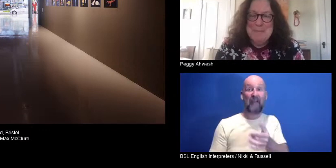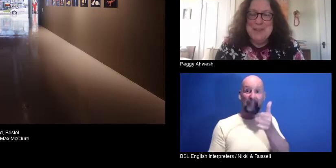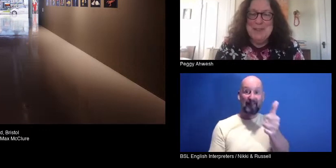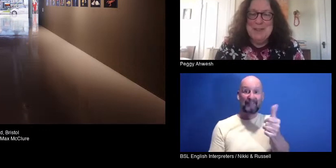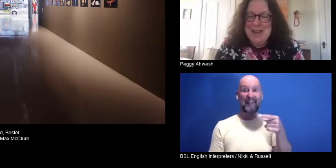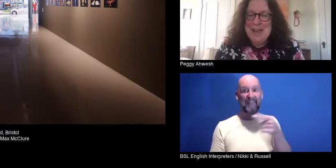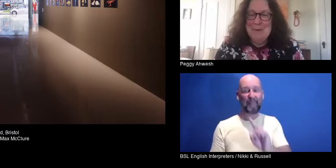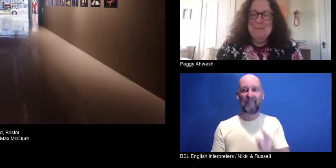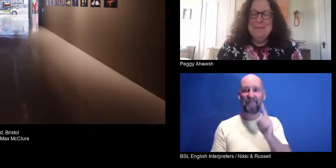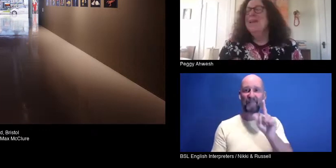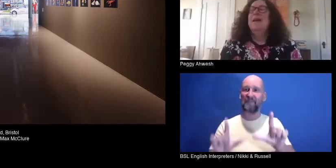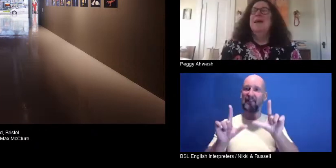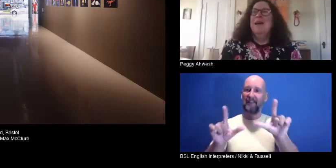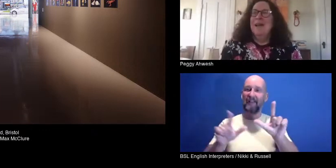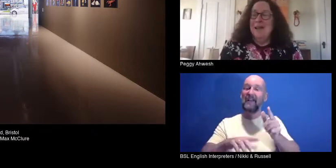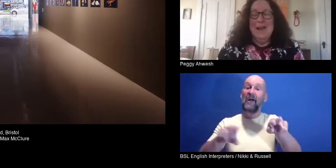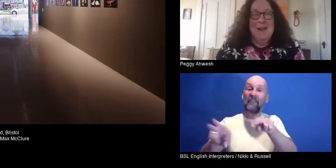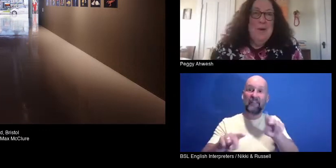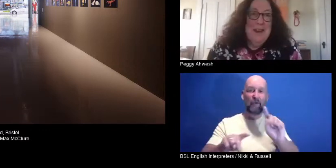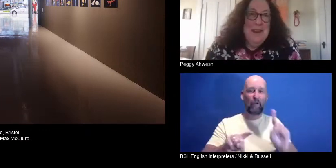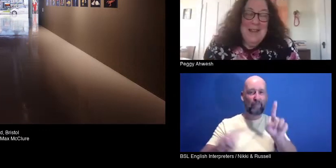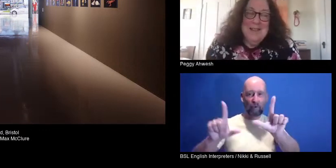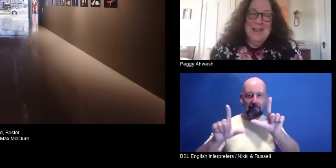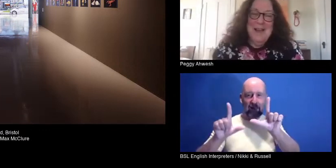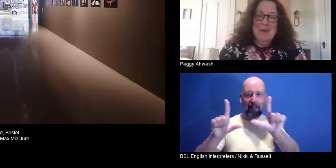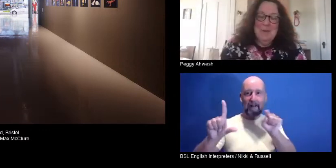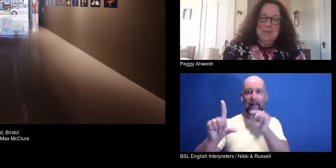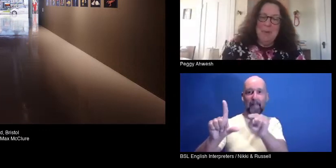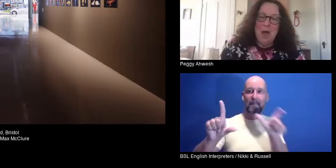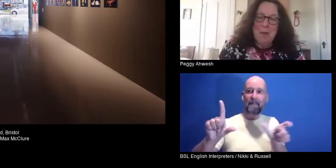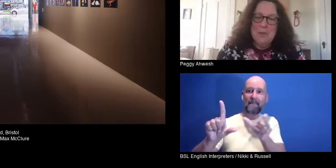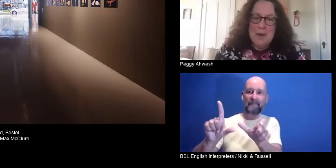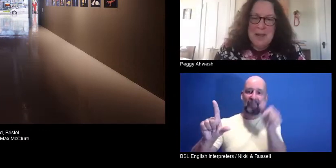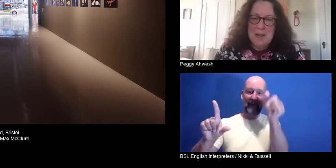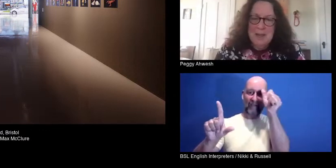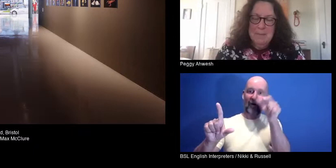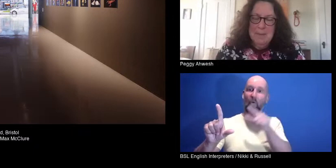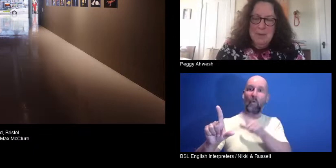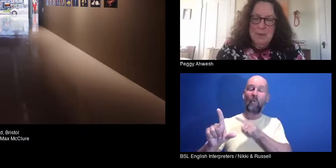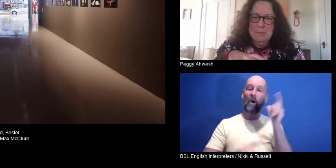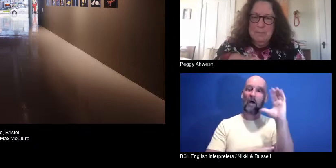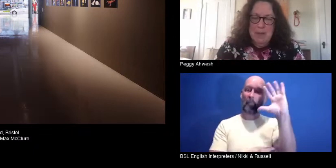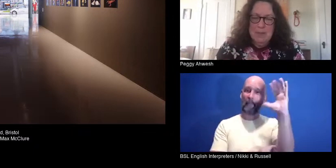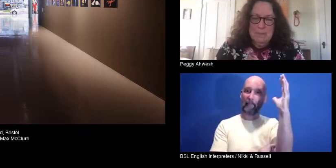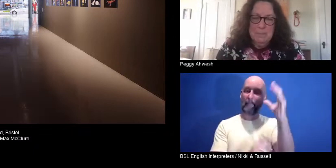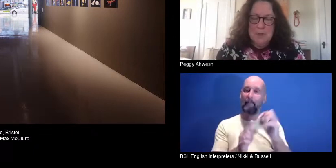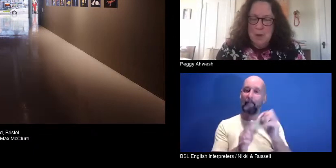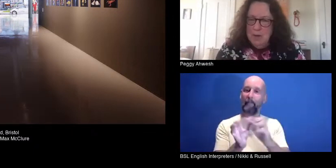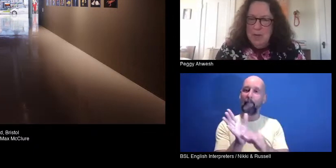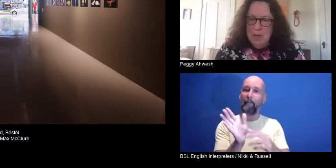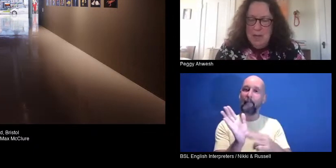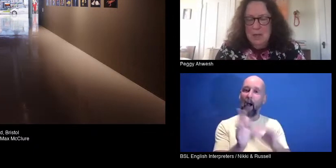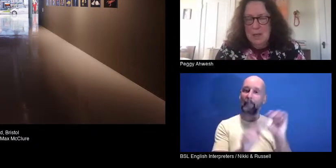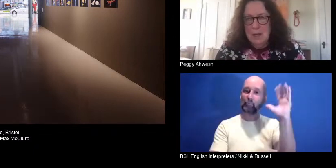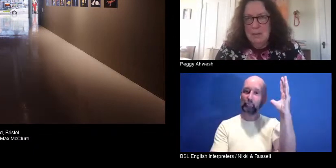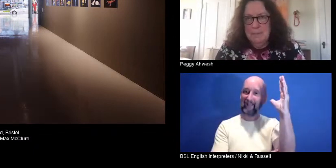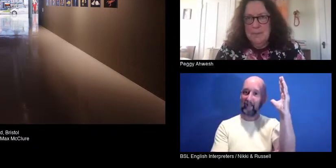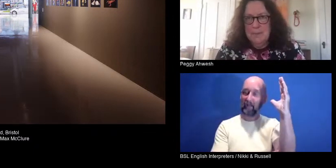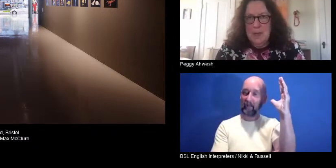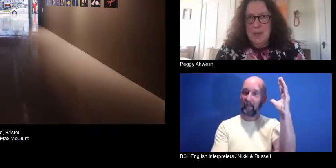first image of the video. And I knew it at the time. And it was a palm tree, but it was totally